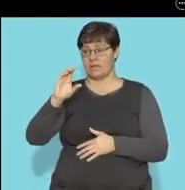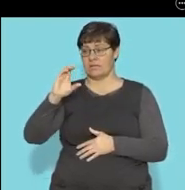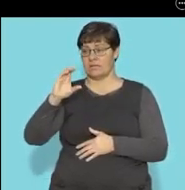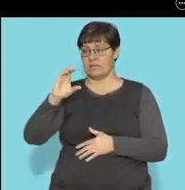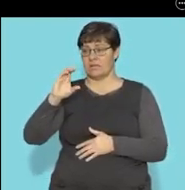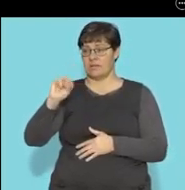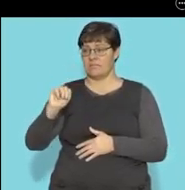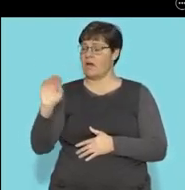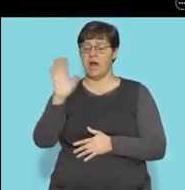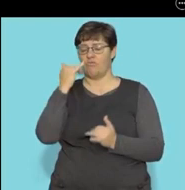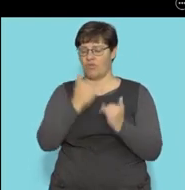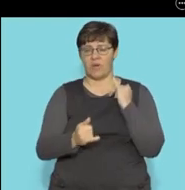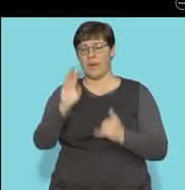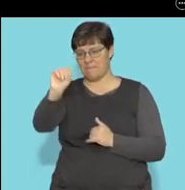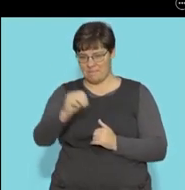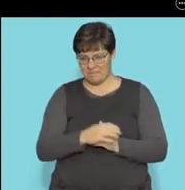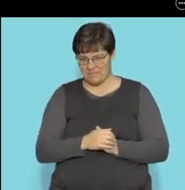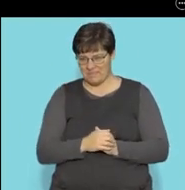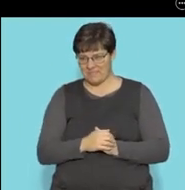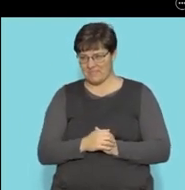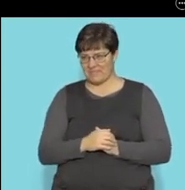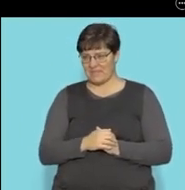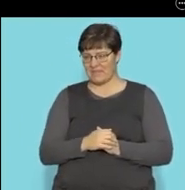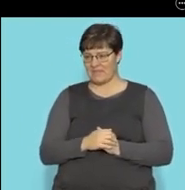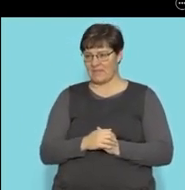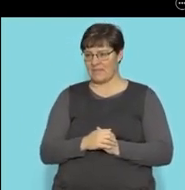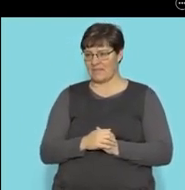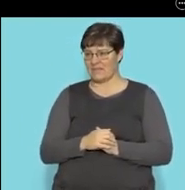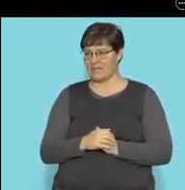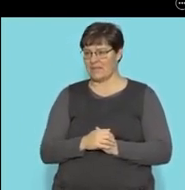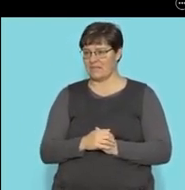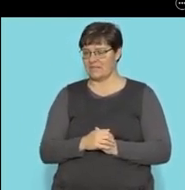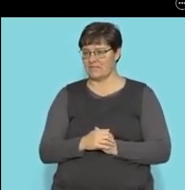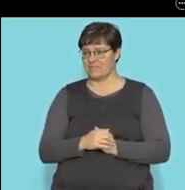15,81 centimeters. Sorry guys, not centimeters, meters.